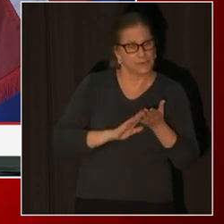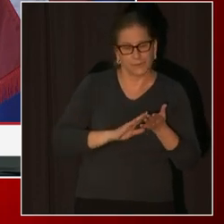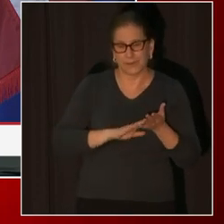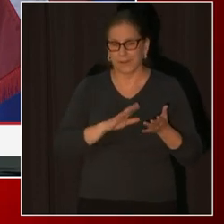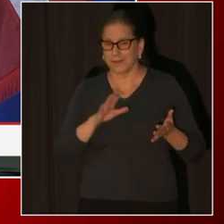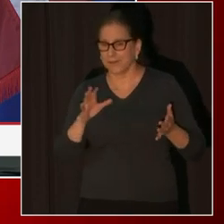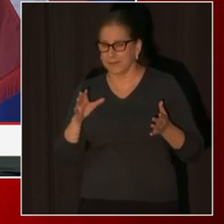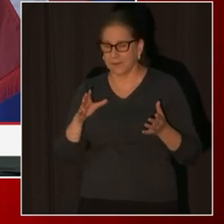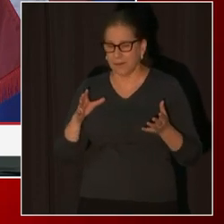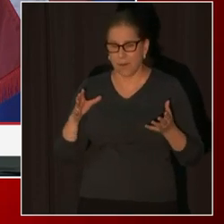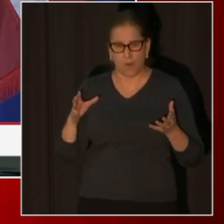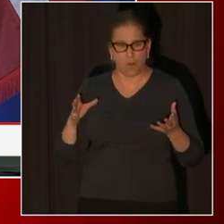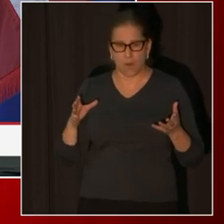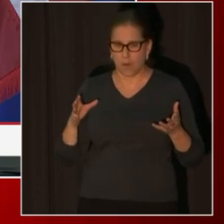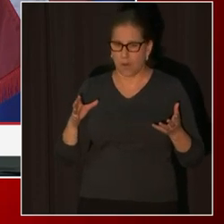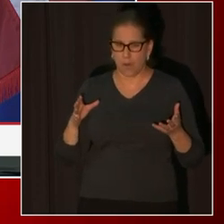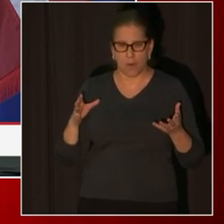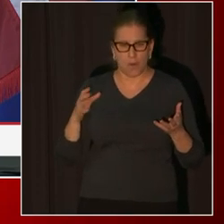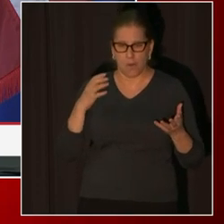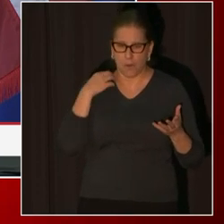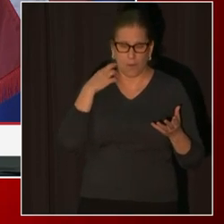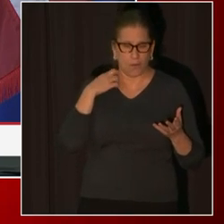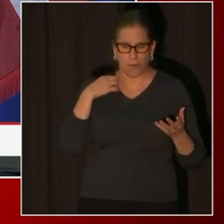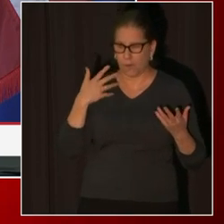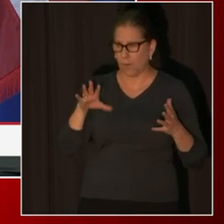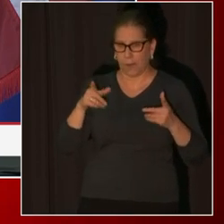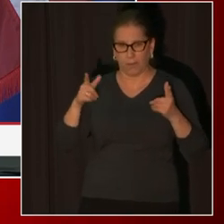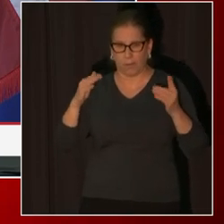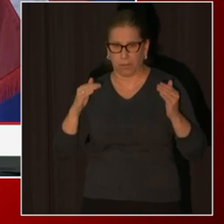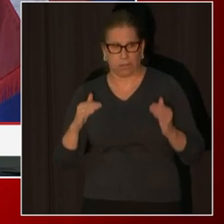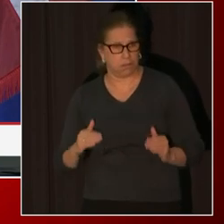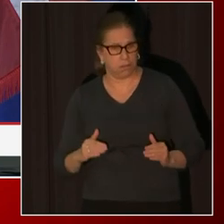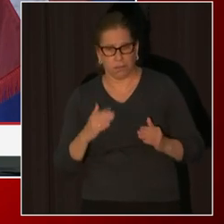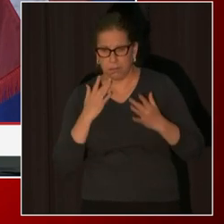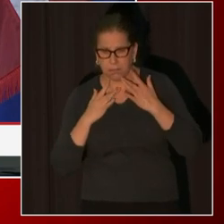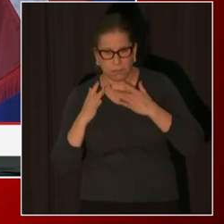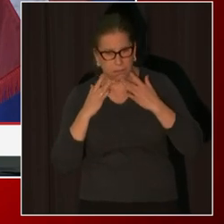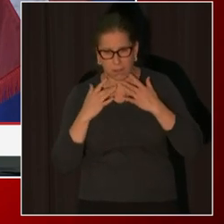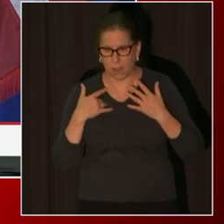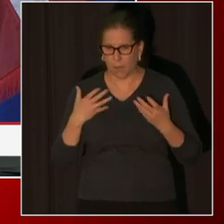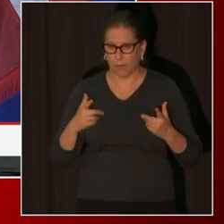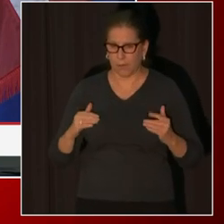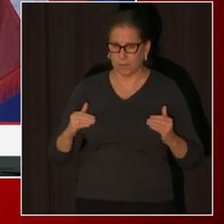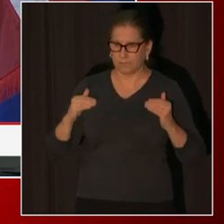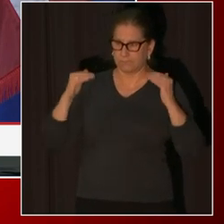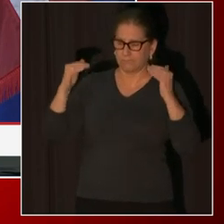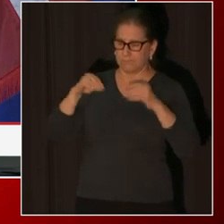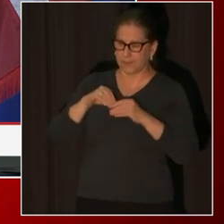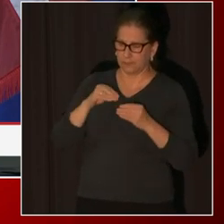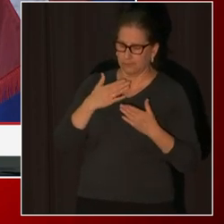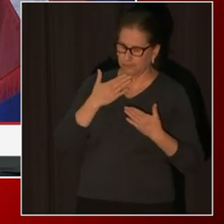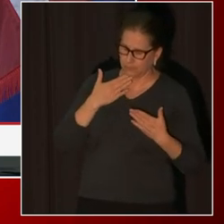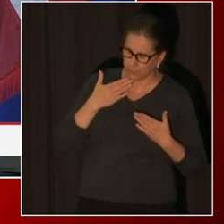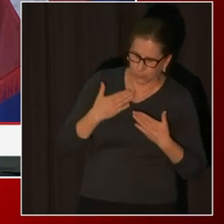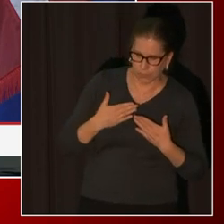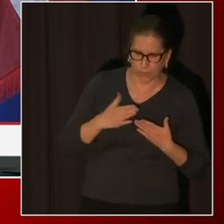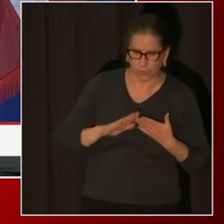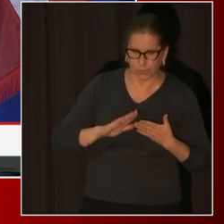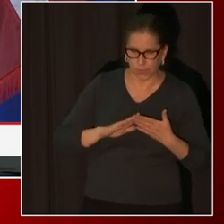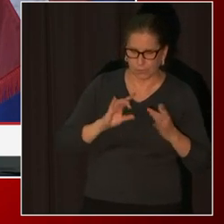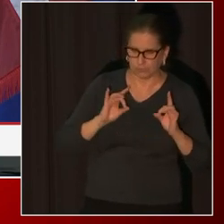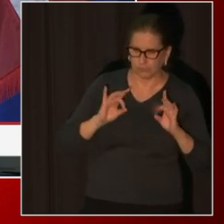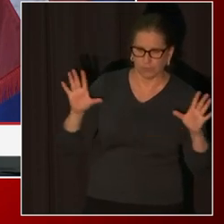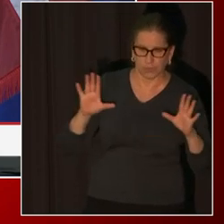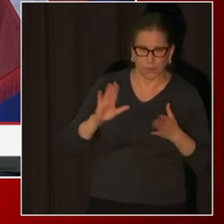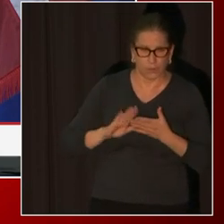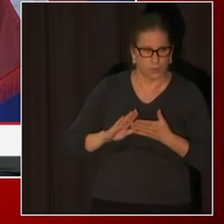learning environment. We want them to be at school. But we also know that they're going to be coming back. And when they come back, we